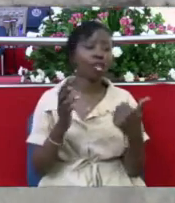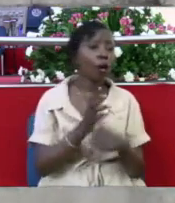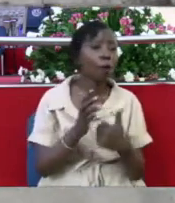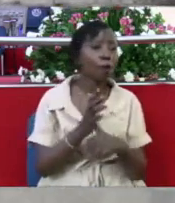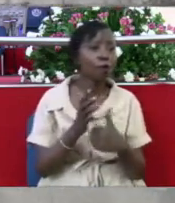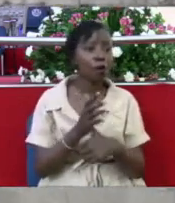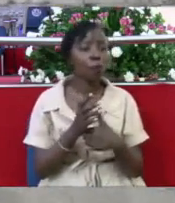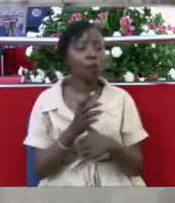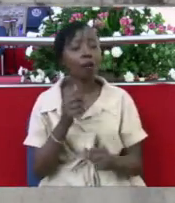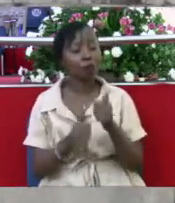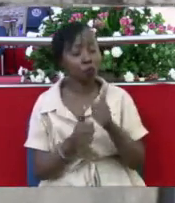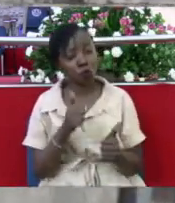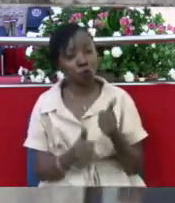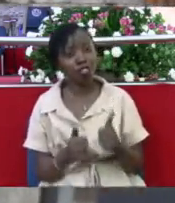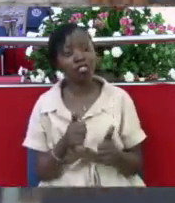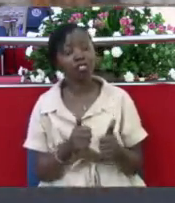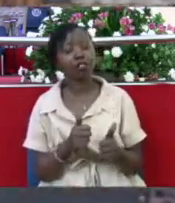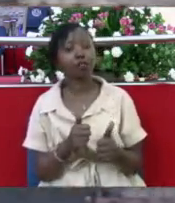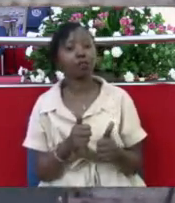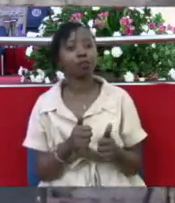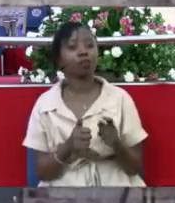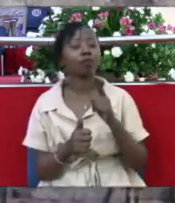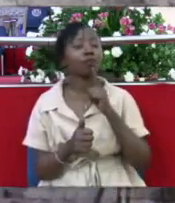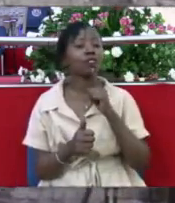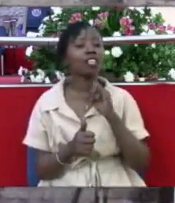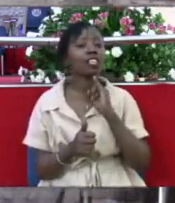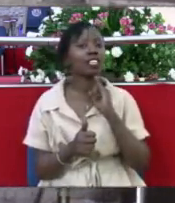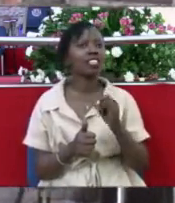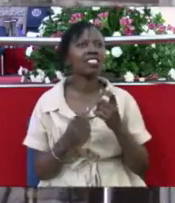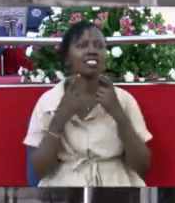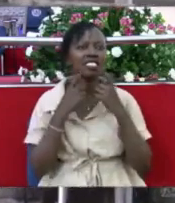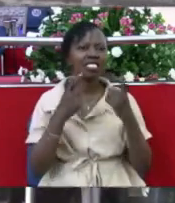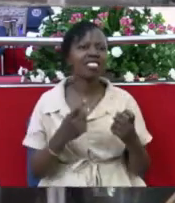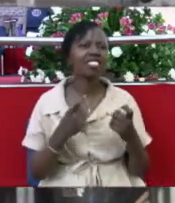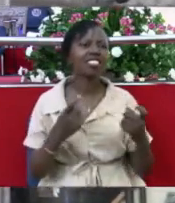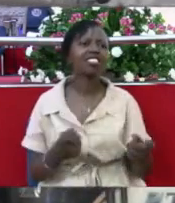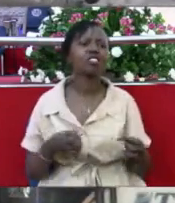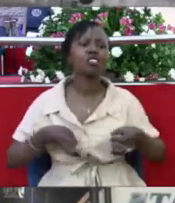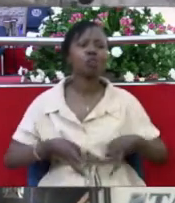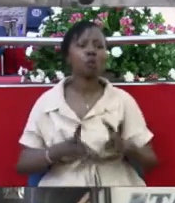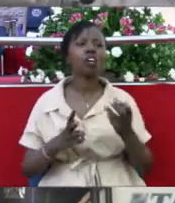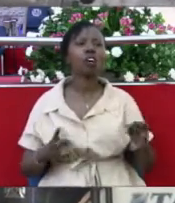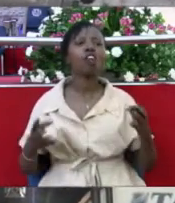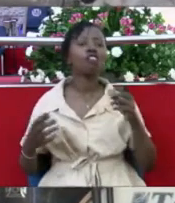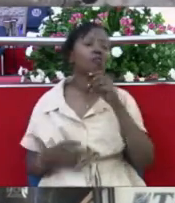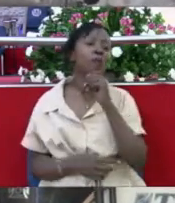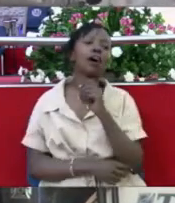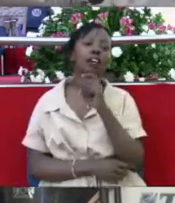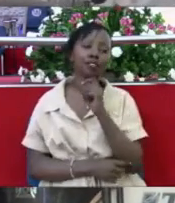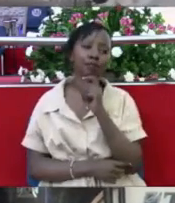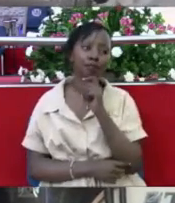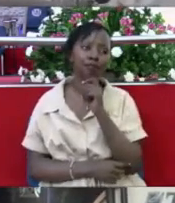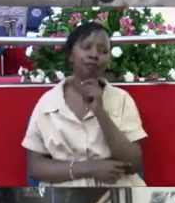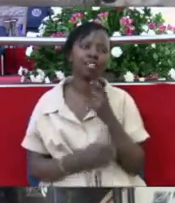diagnosis. Shida na uvumbuzi wake. Is the sinful nature of man. Basi ni hali ya dhambi ya binadamu. It